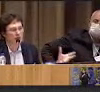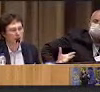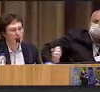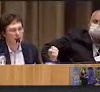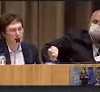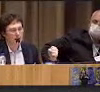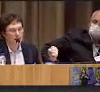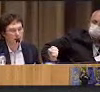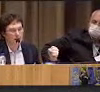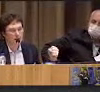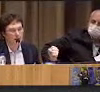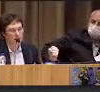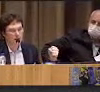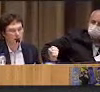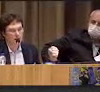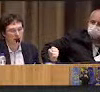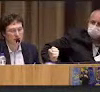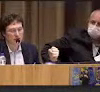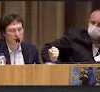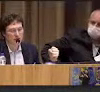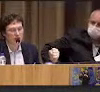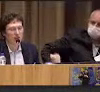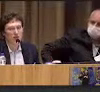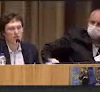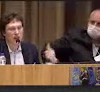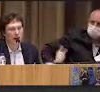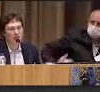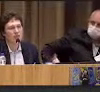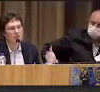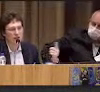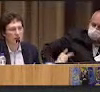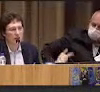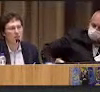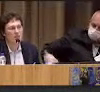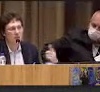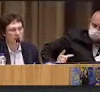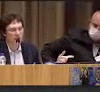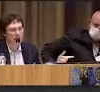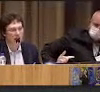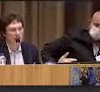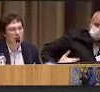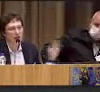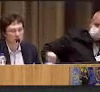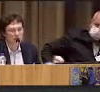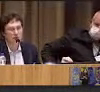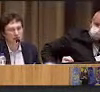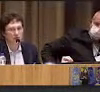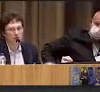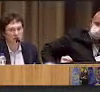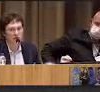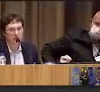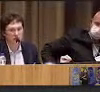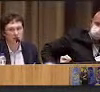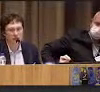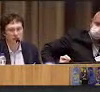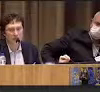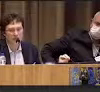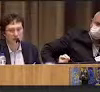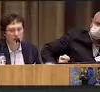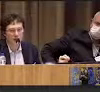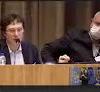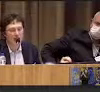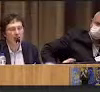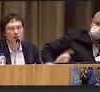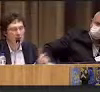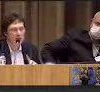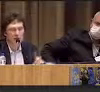There are many hospitals that do not have structured data about vital data, exams, lab results, and we have